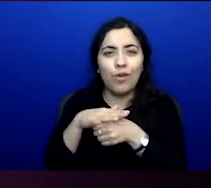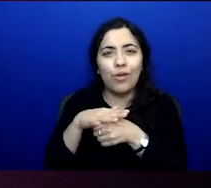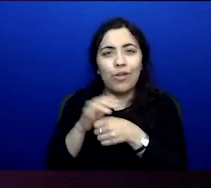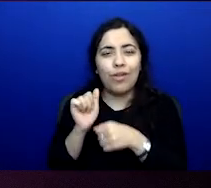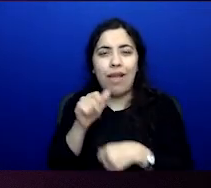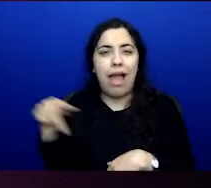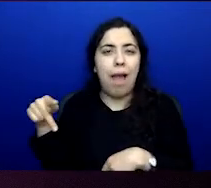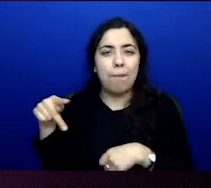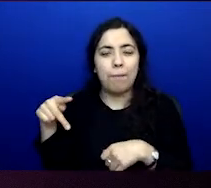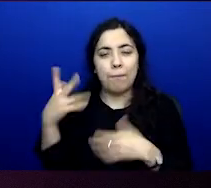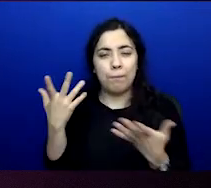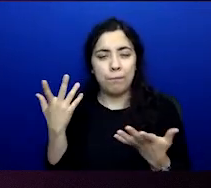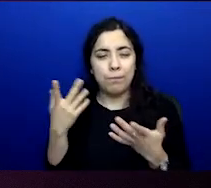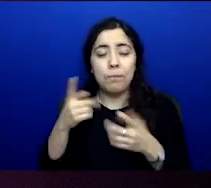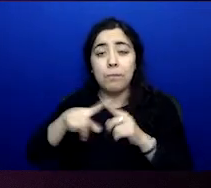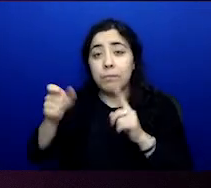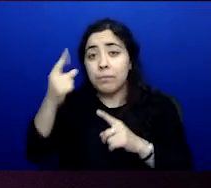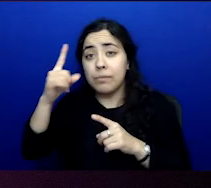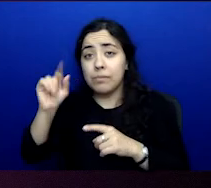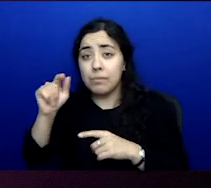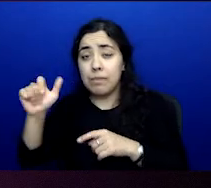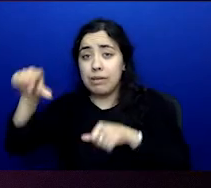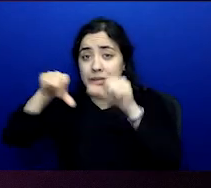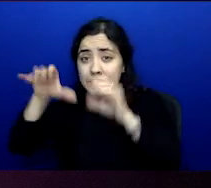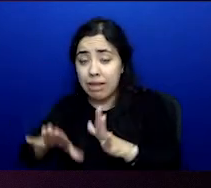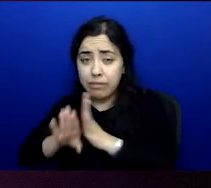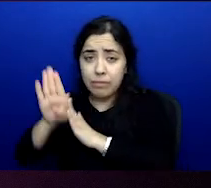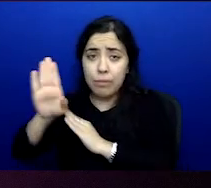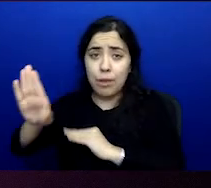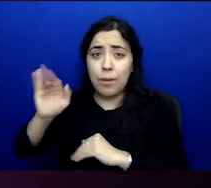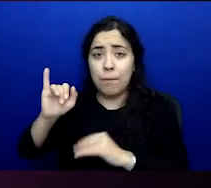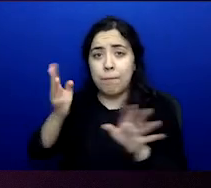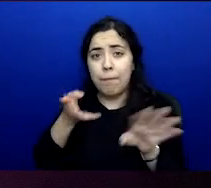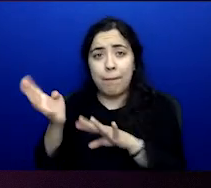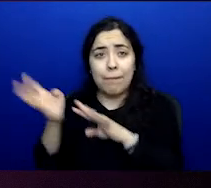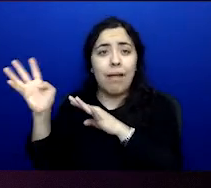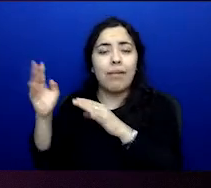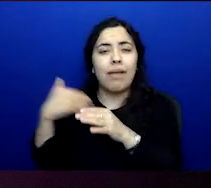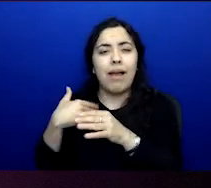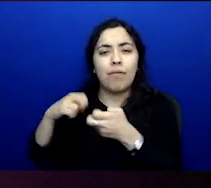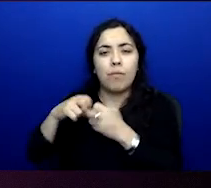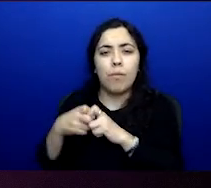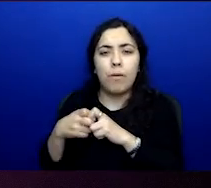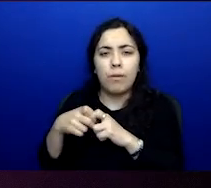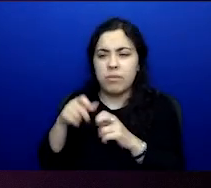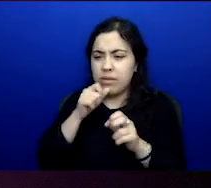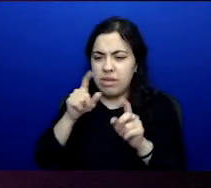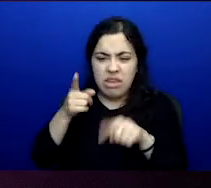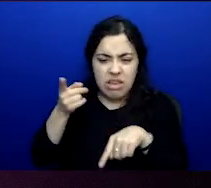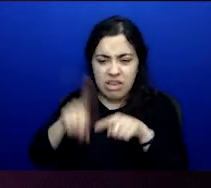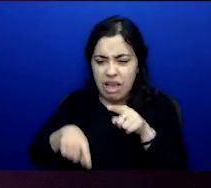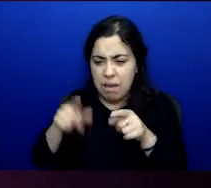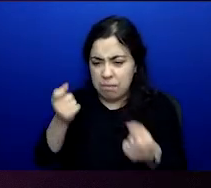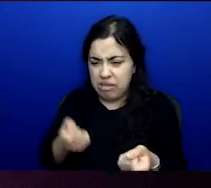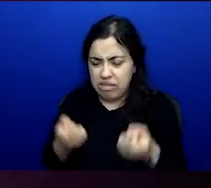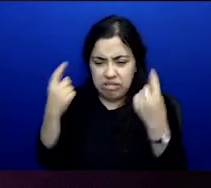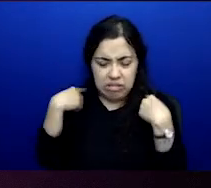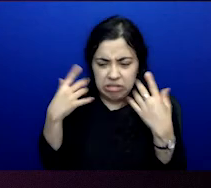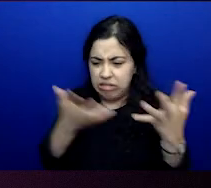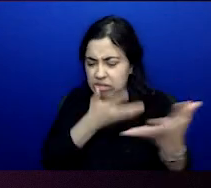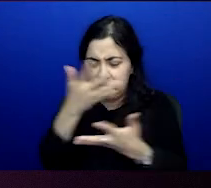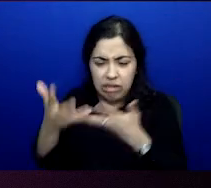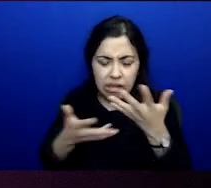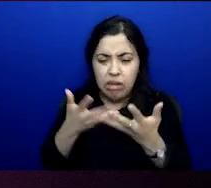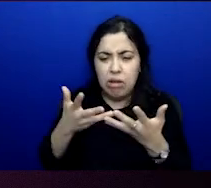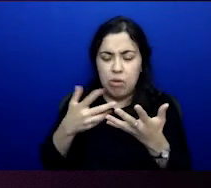app. But with data scientists, as they develop their pipeline, they also face the problem of not being able to make sense of the pipeline